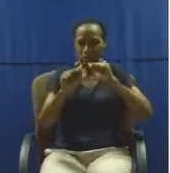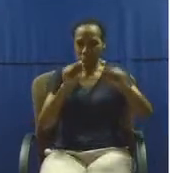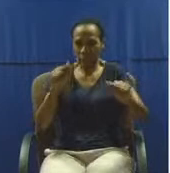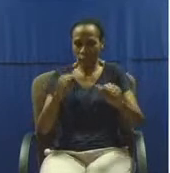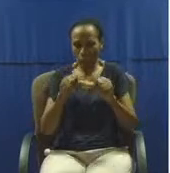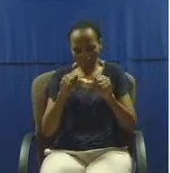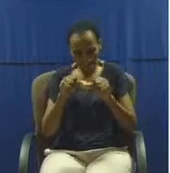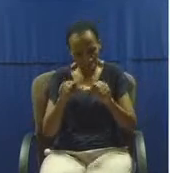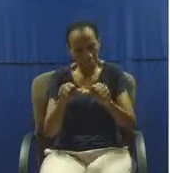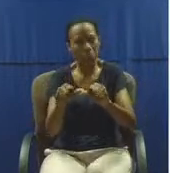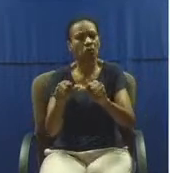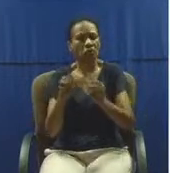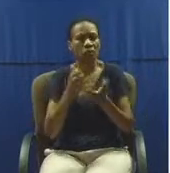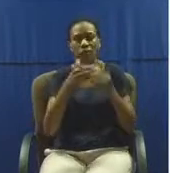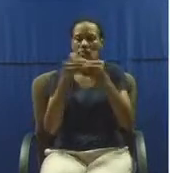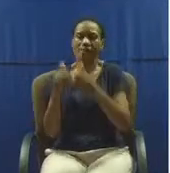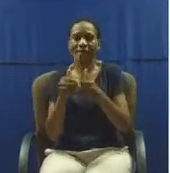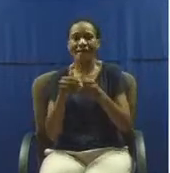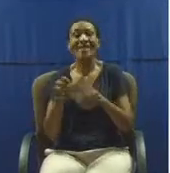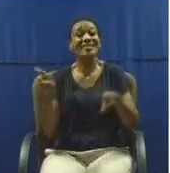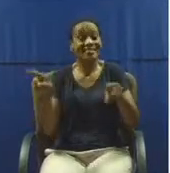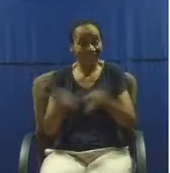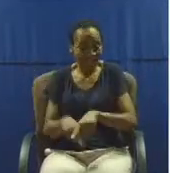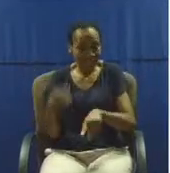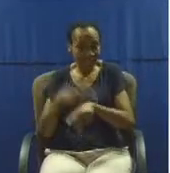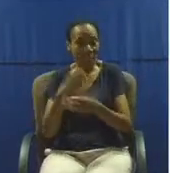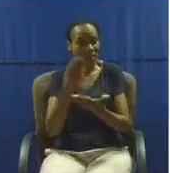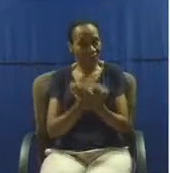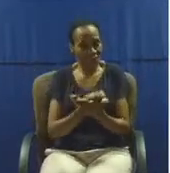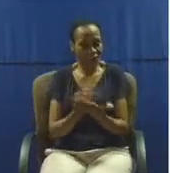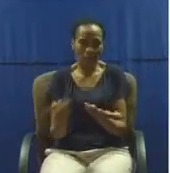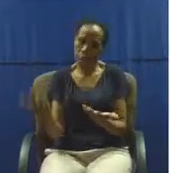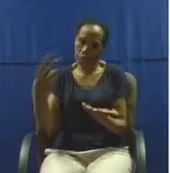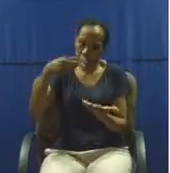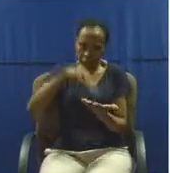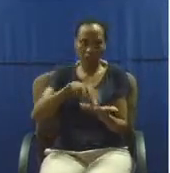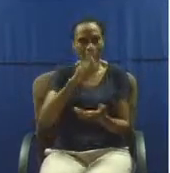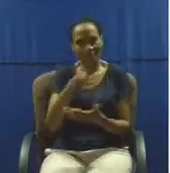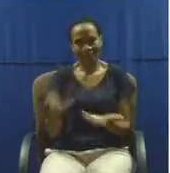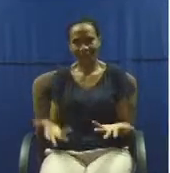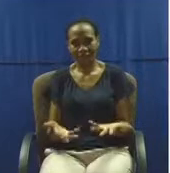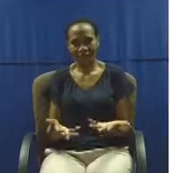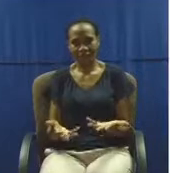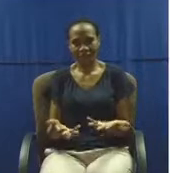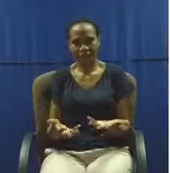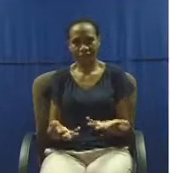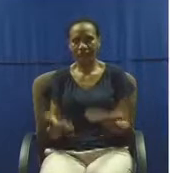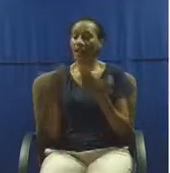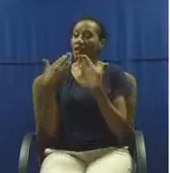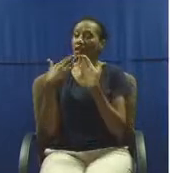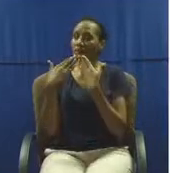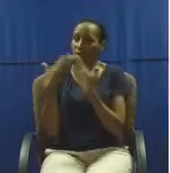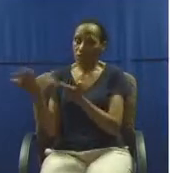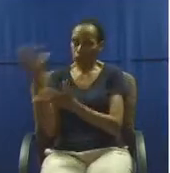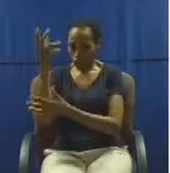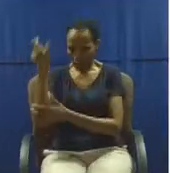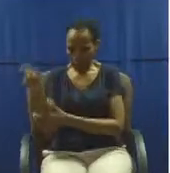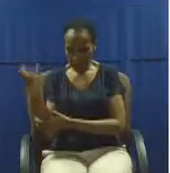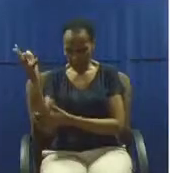recovery. And that is the direction that we have chosen to take. Thank you, Honourable